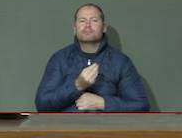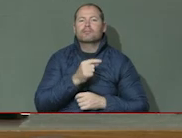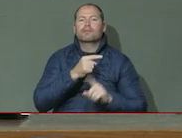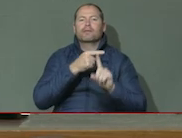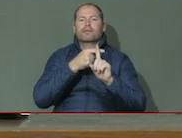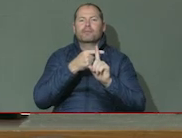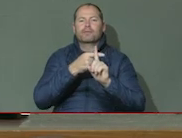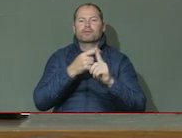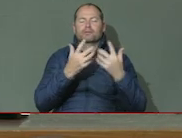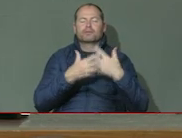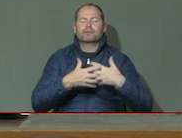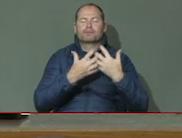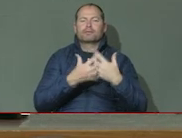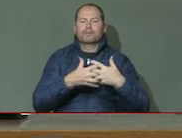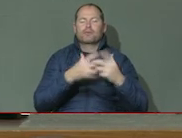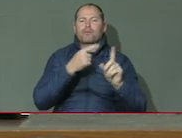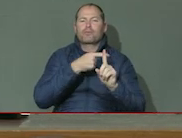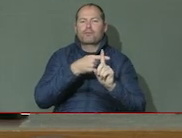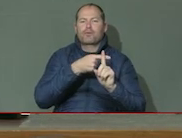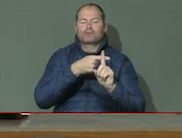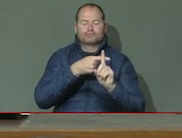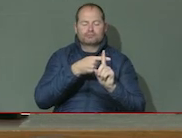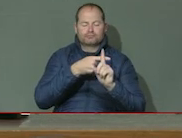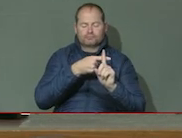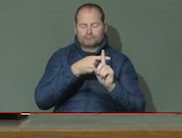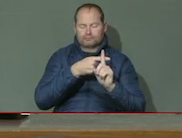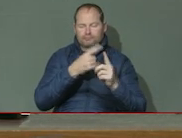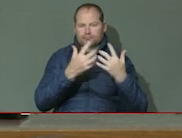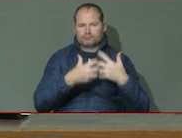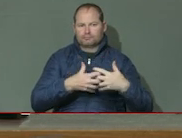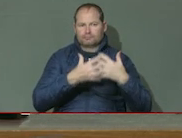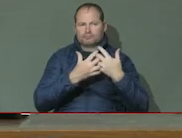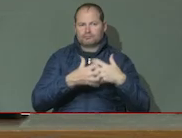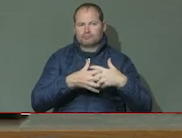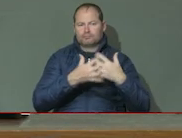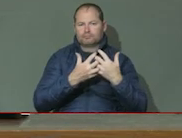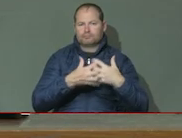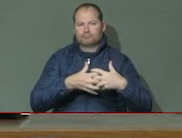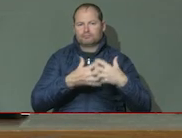positive gearing. Am I right? Candy has a positive gearing because